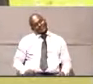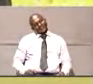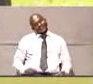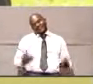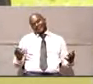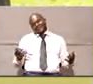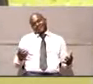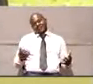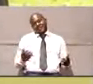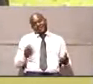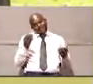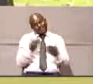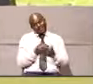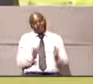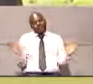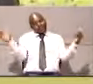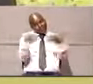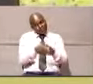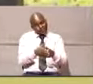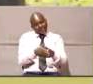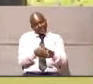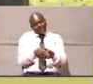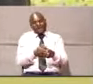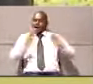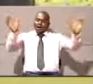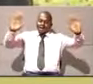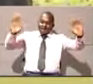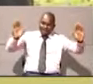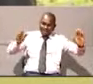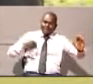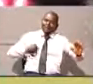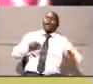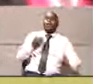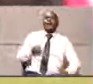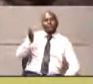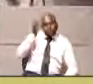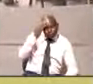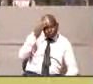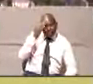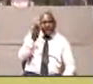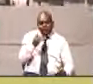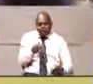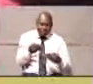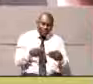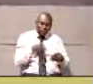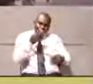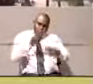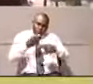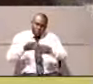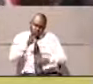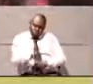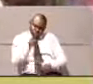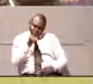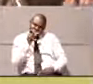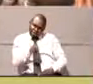Because being that you're also locked out. Yeah. No, it is not locked out. Yet I out. Want to know how now they come to arrive to that very first